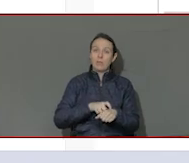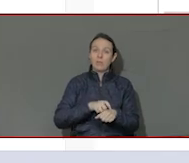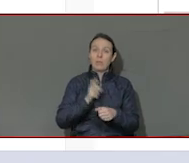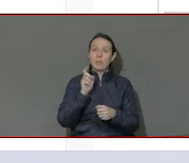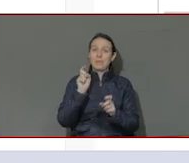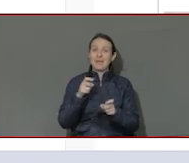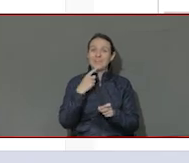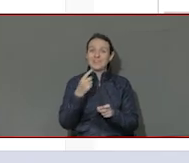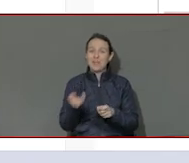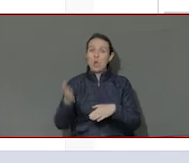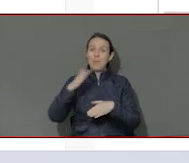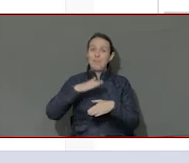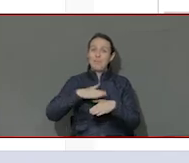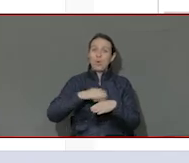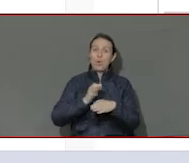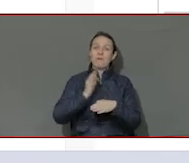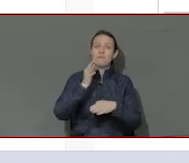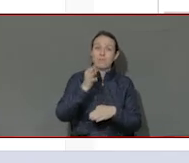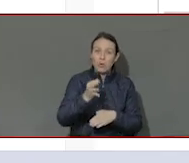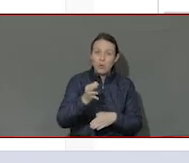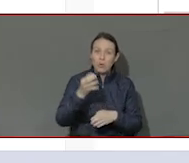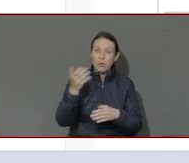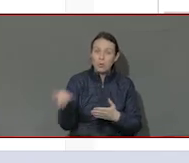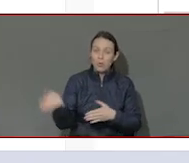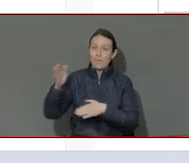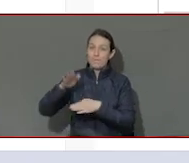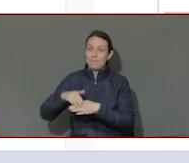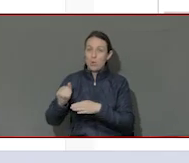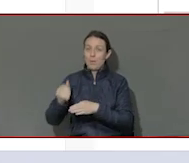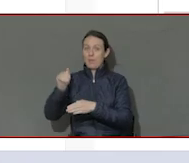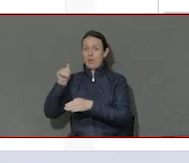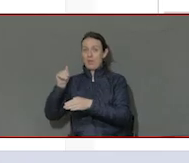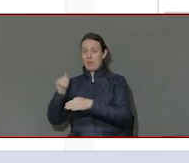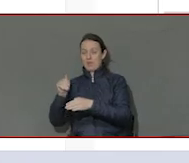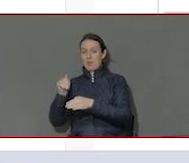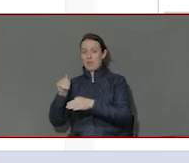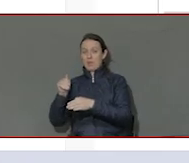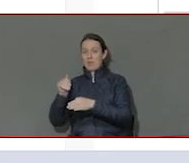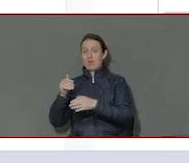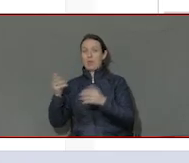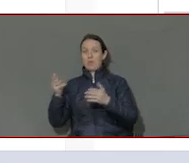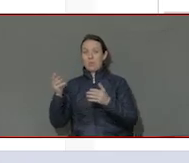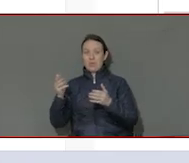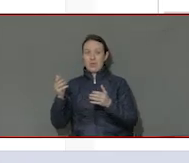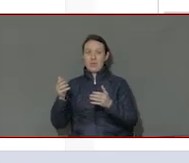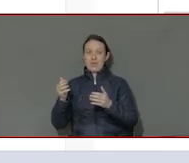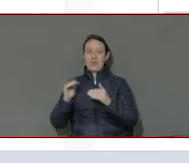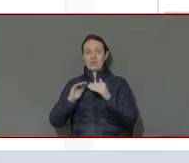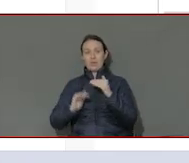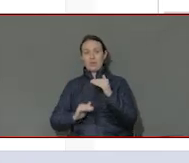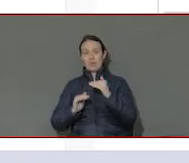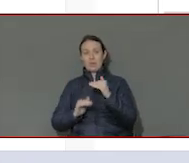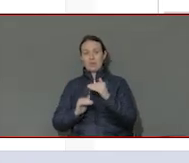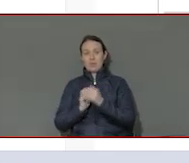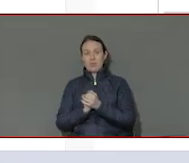more forward or more backward position at the bottom of the skull. If you did not know what